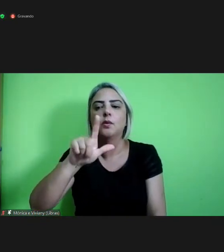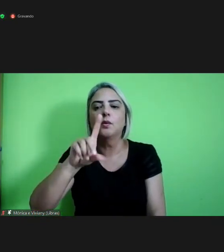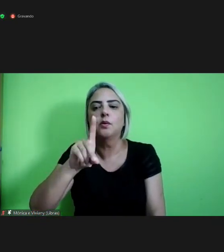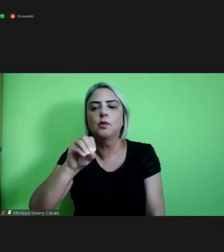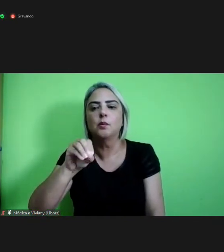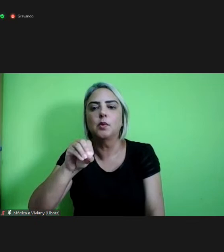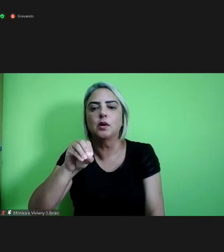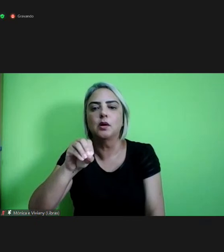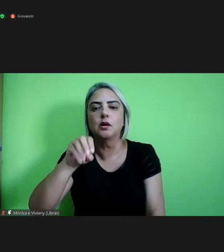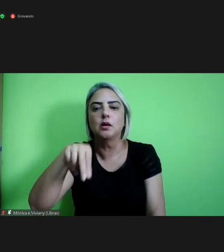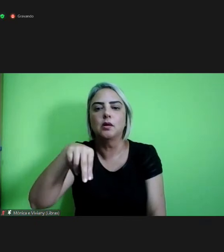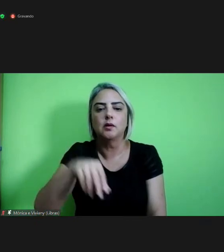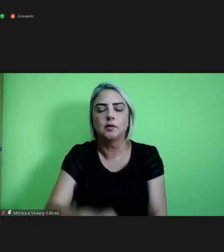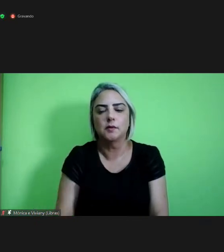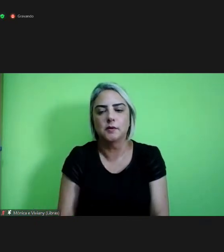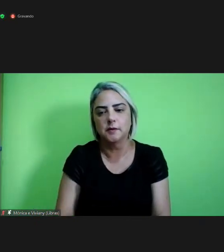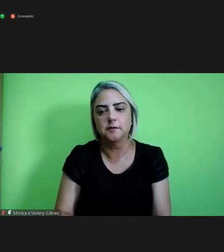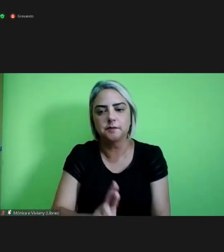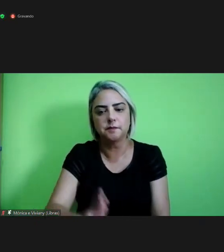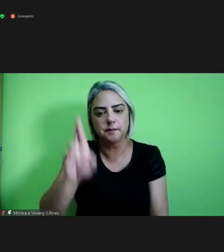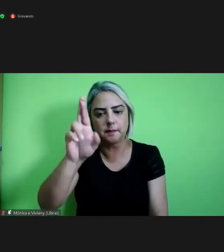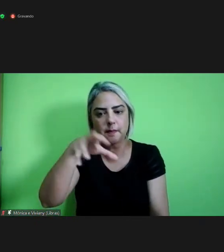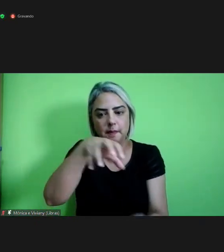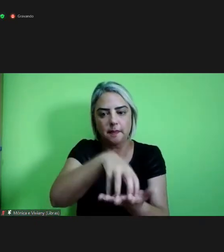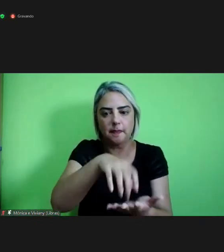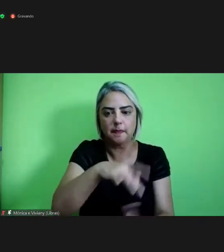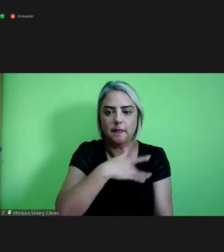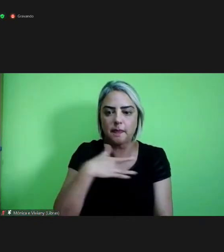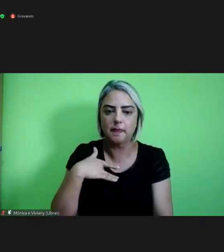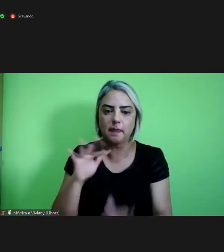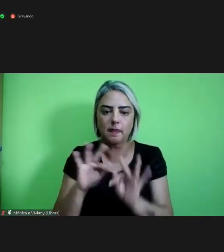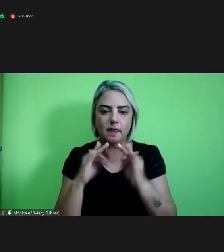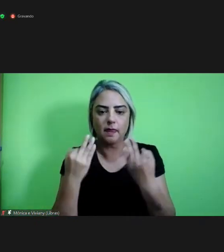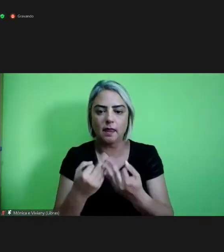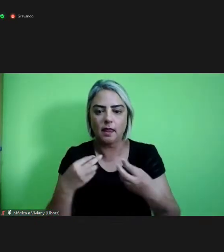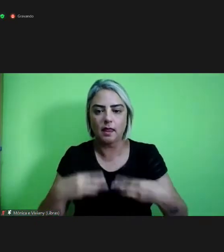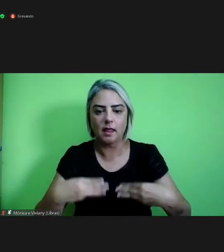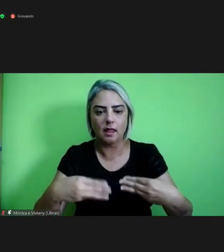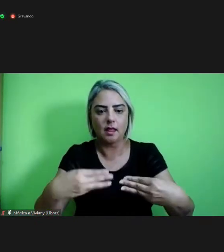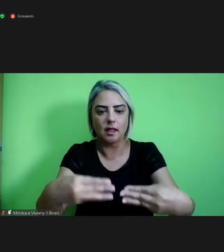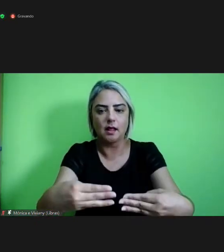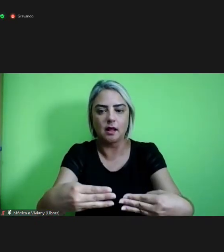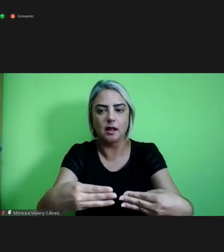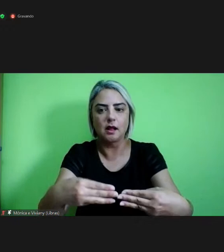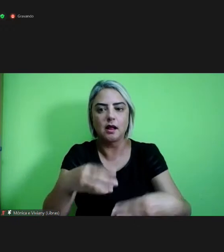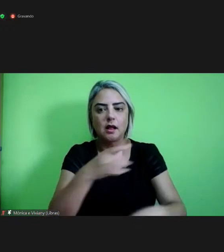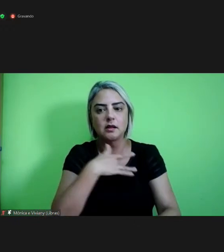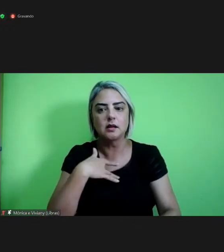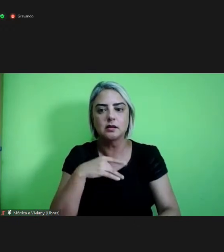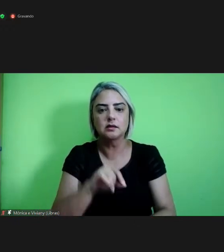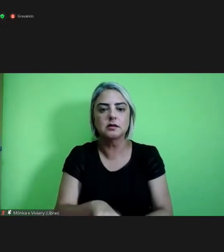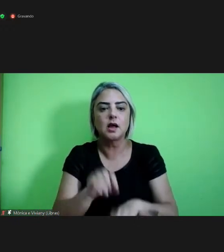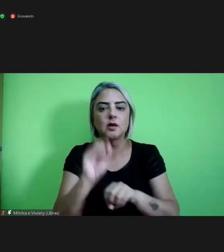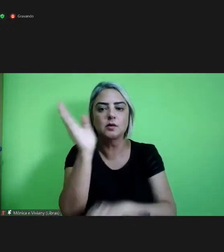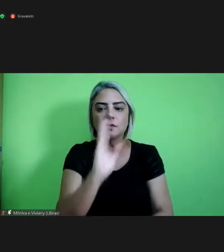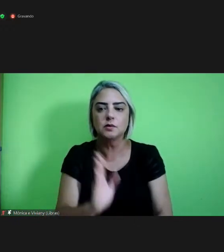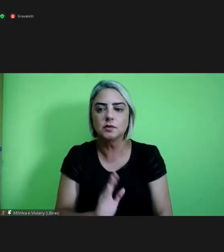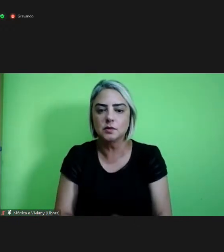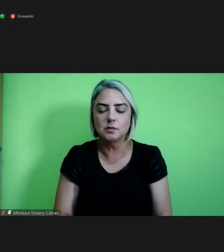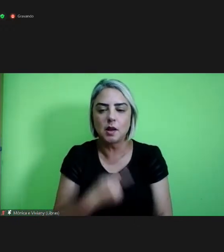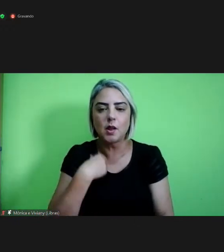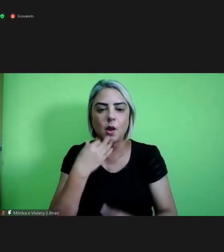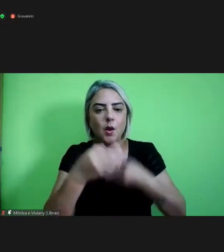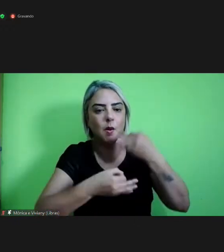Mr. Antonio Leopoldo, representative of the Department of Family